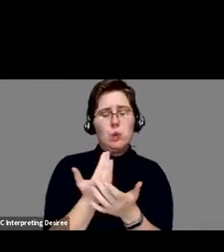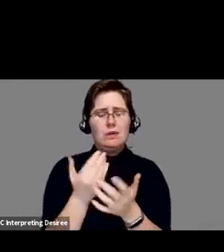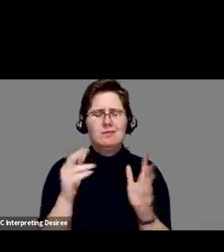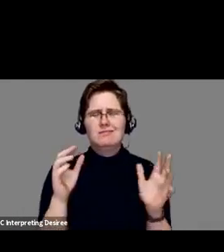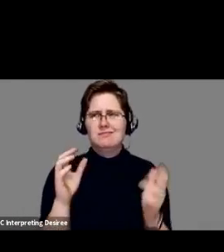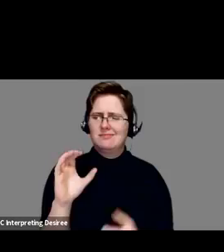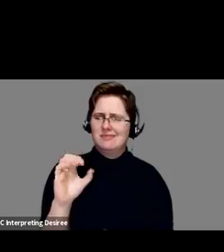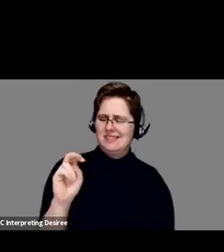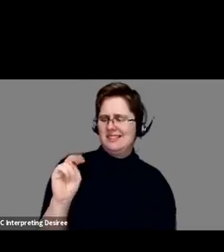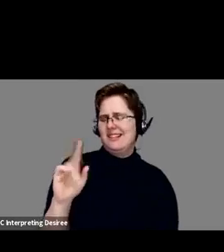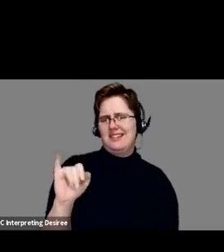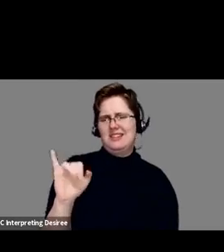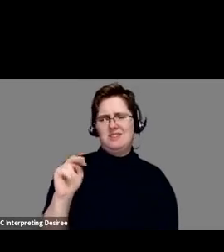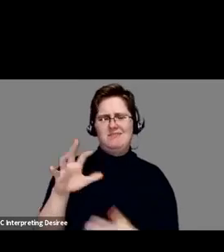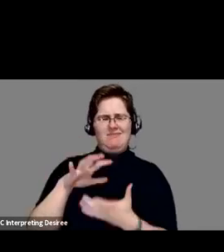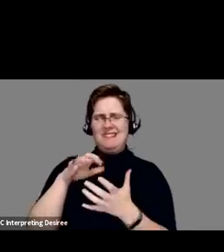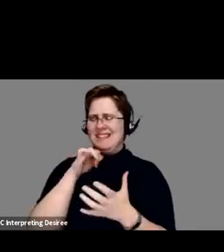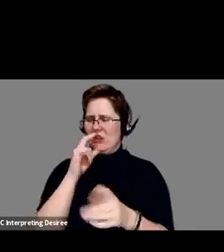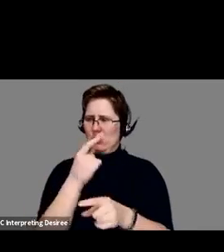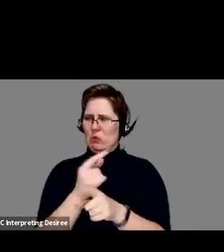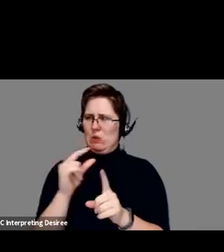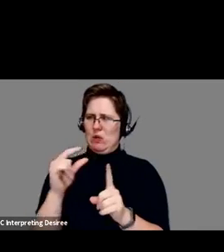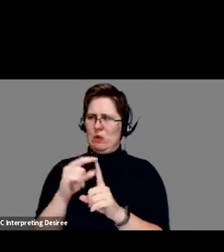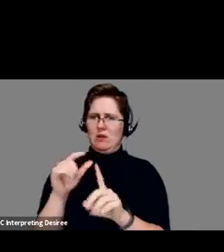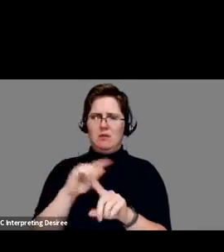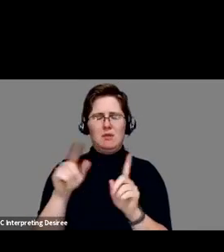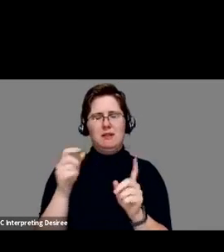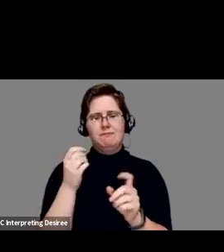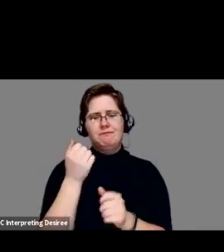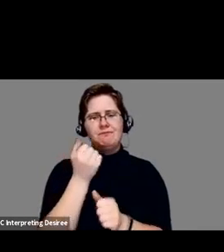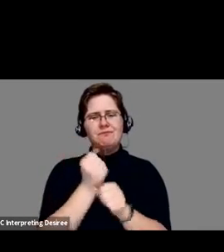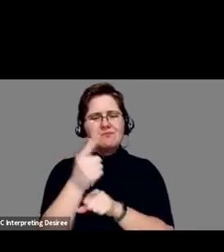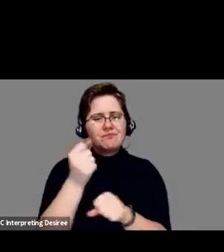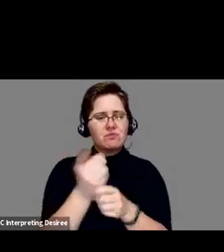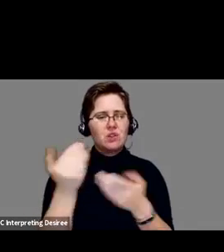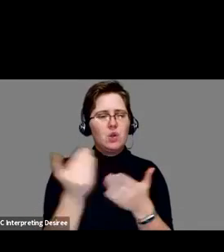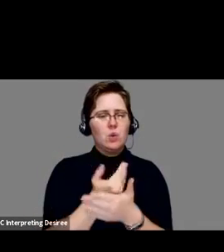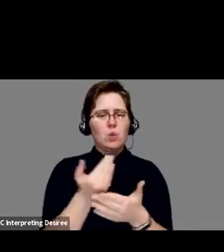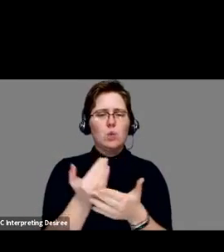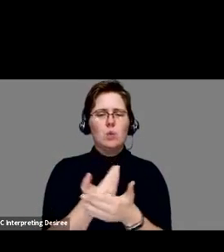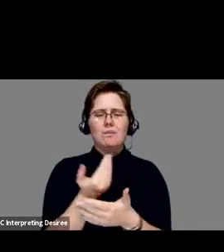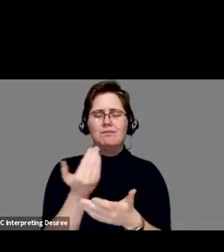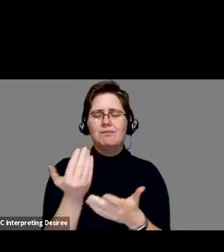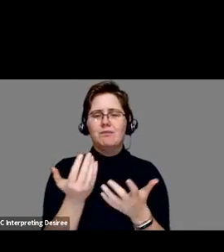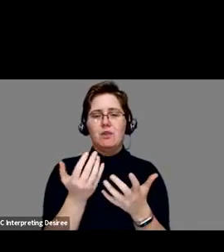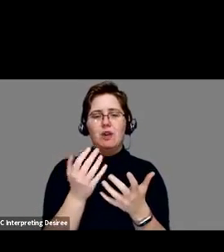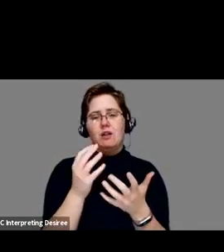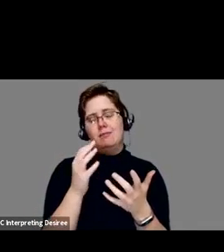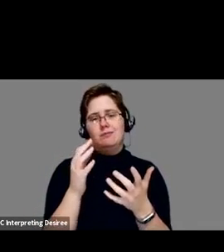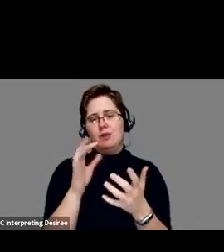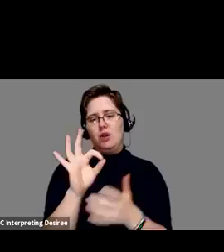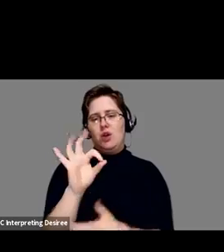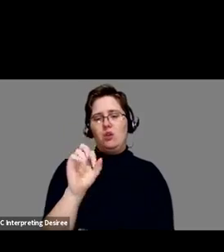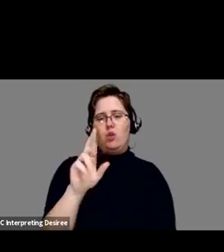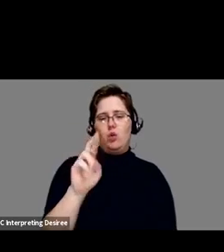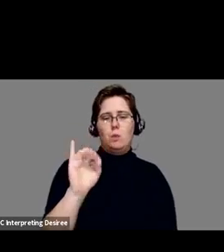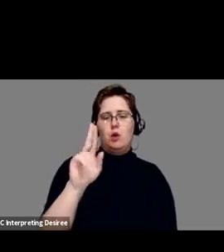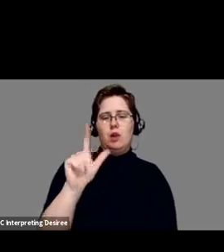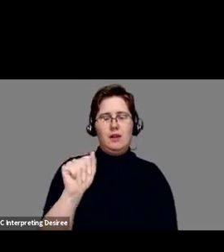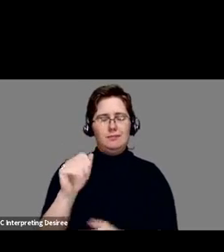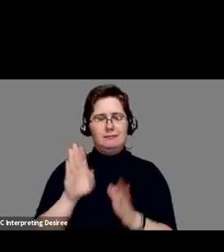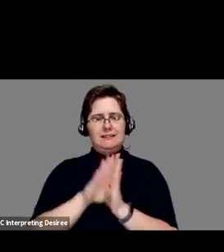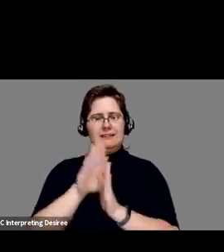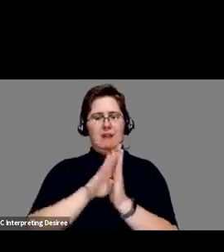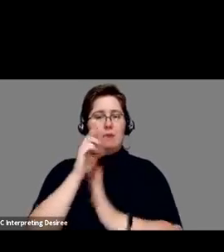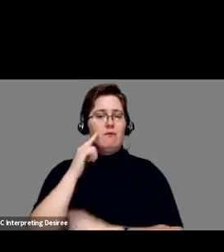is probably not the right word, but every year a new formulation for flu is